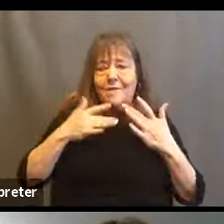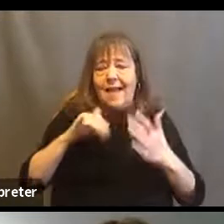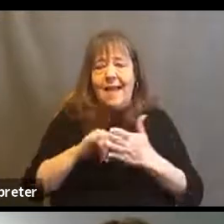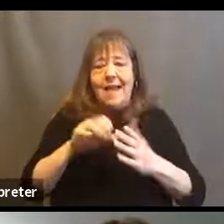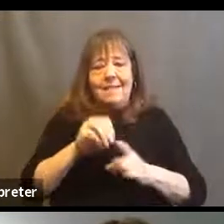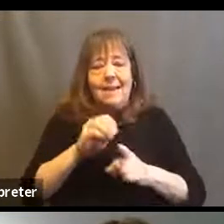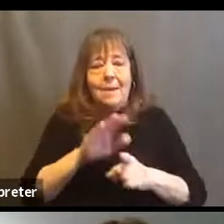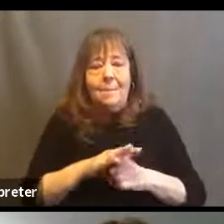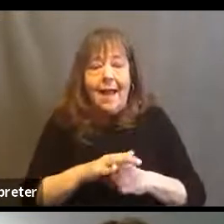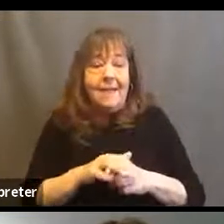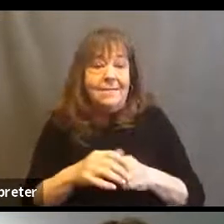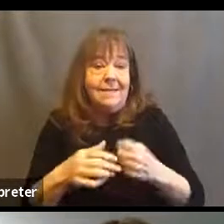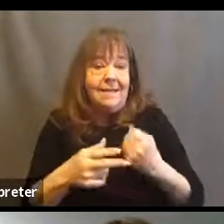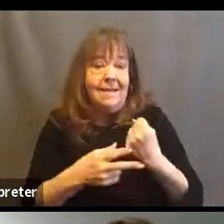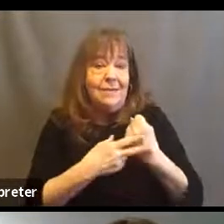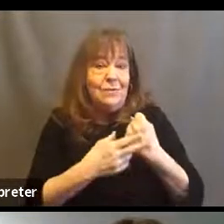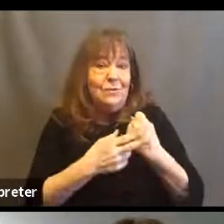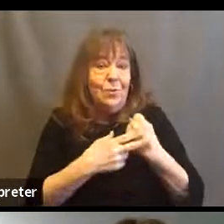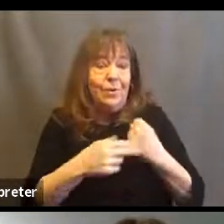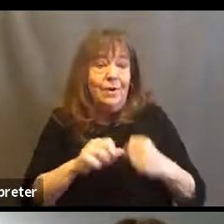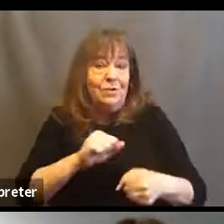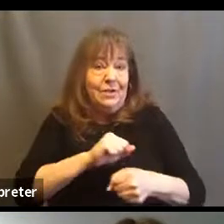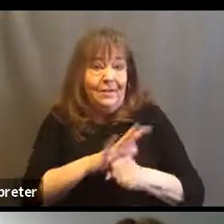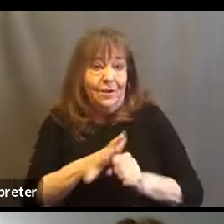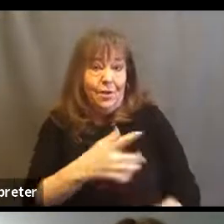the COVID-19 vaccine at all?